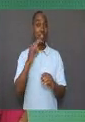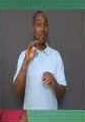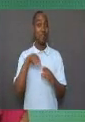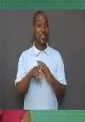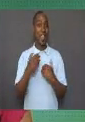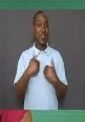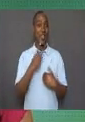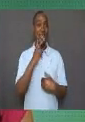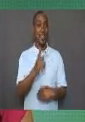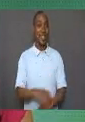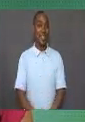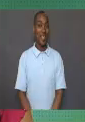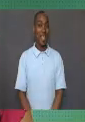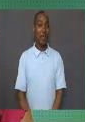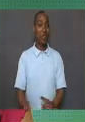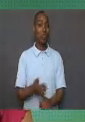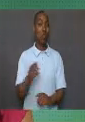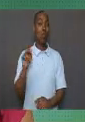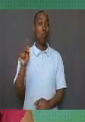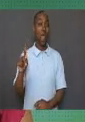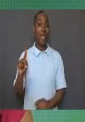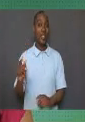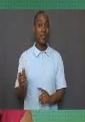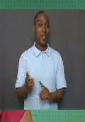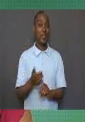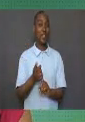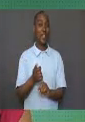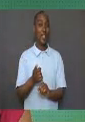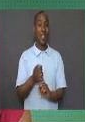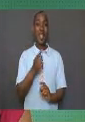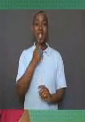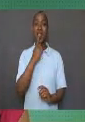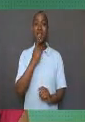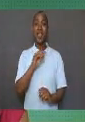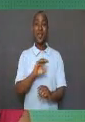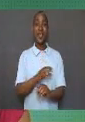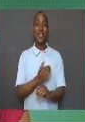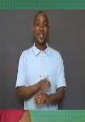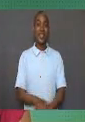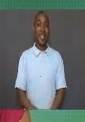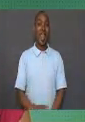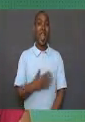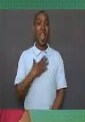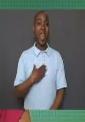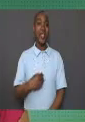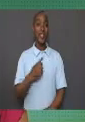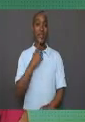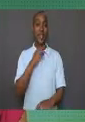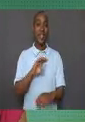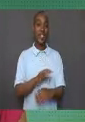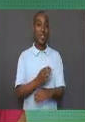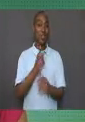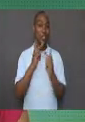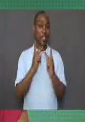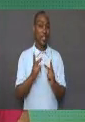which include plasma, red blood cells, white blood cells,